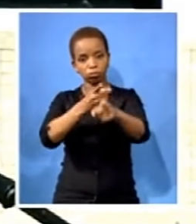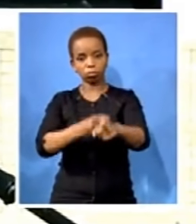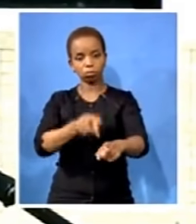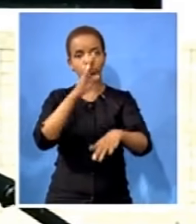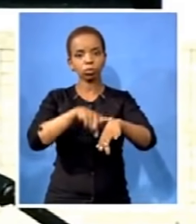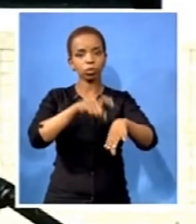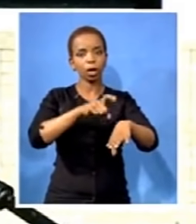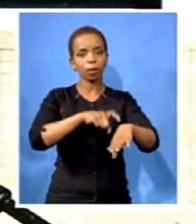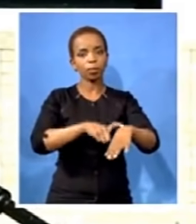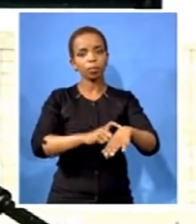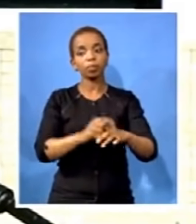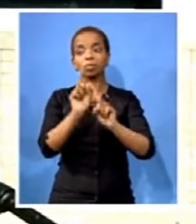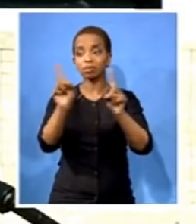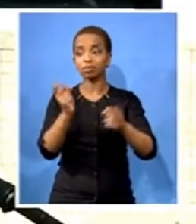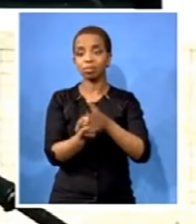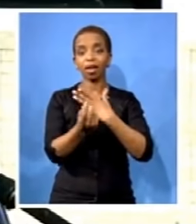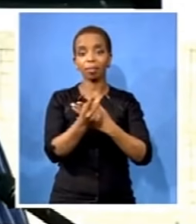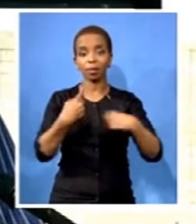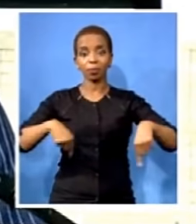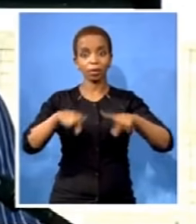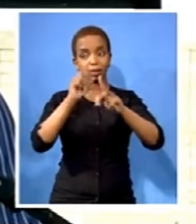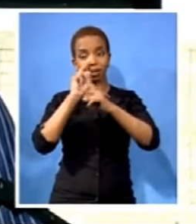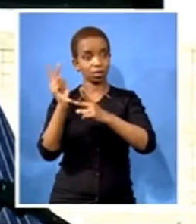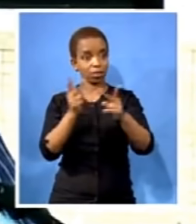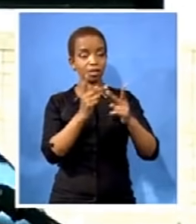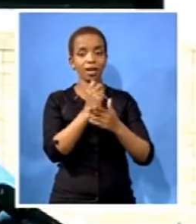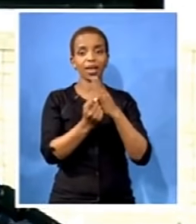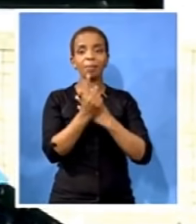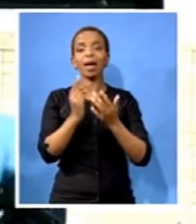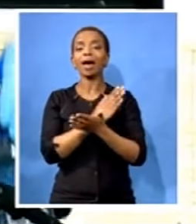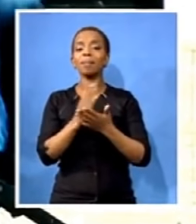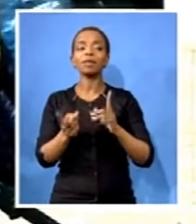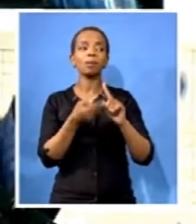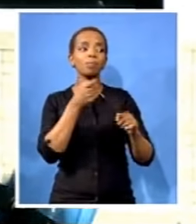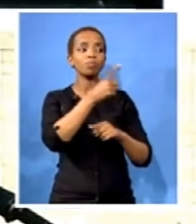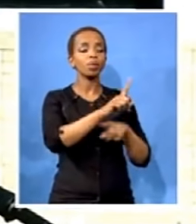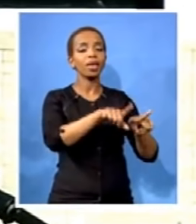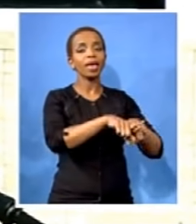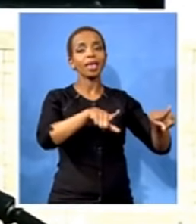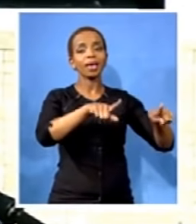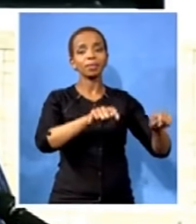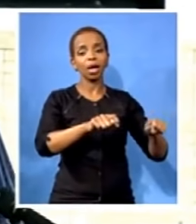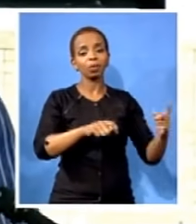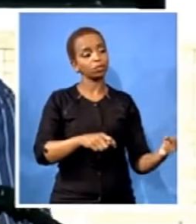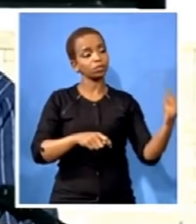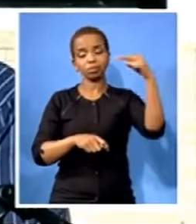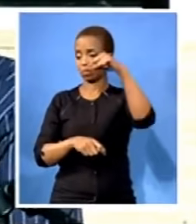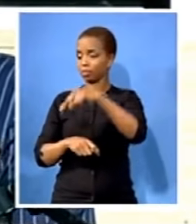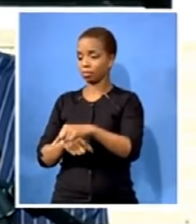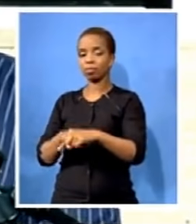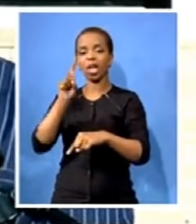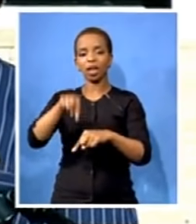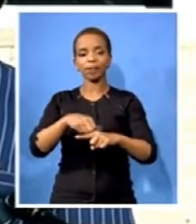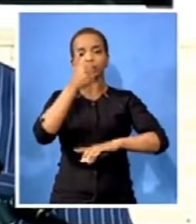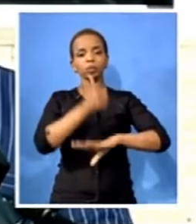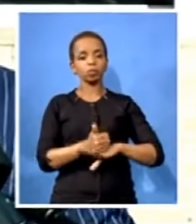enforcement from Cape Town and so on, and they were meant to stay overnight because they